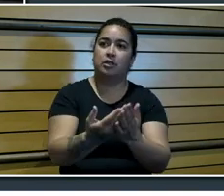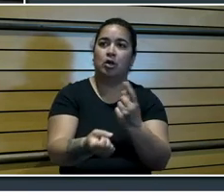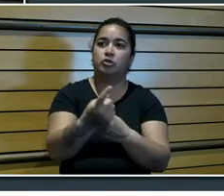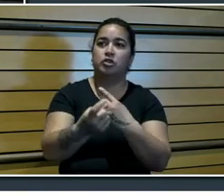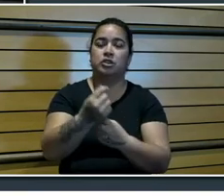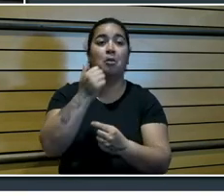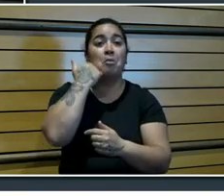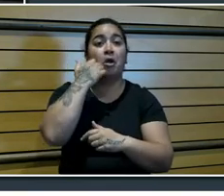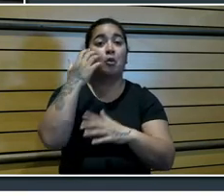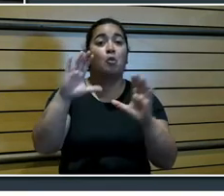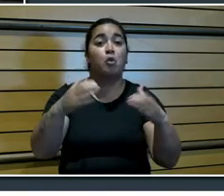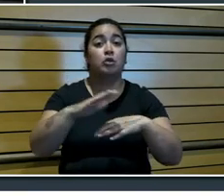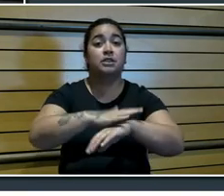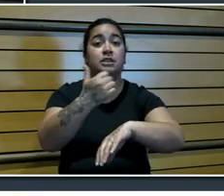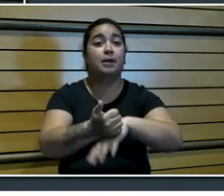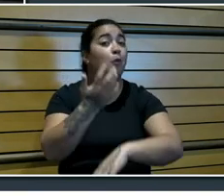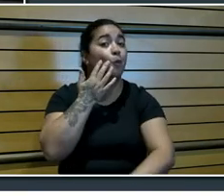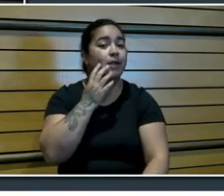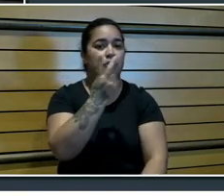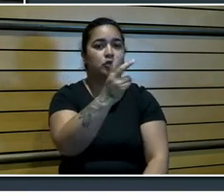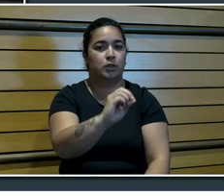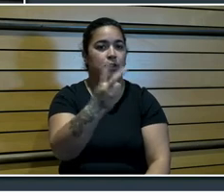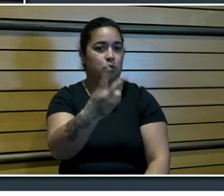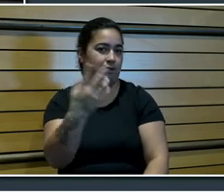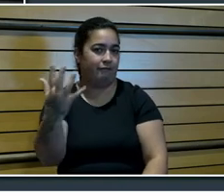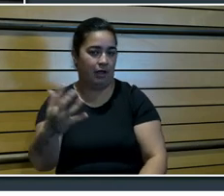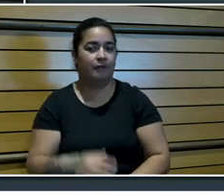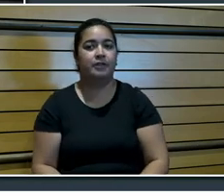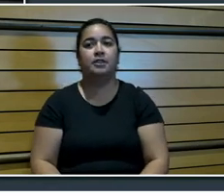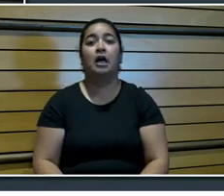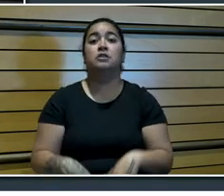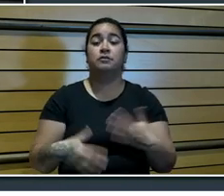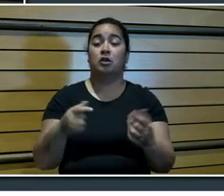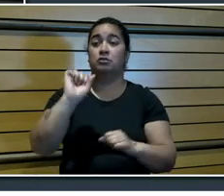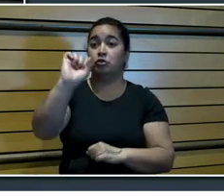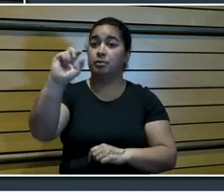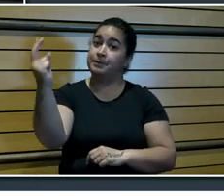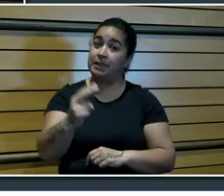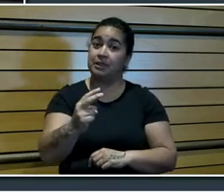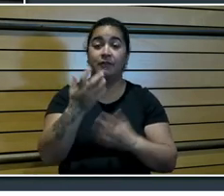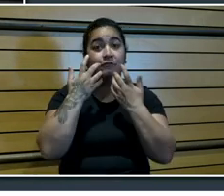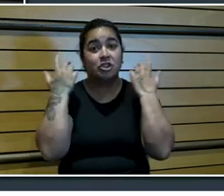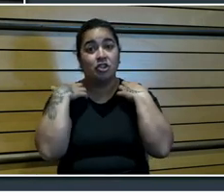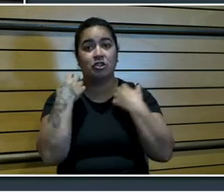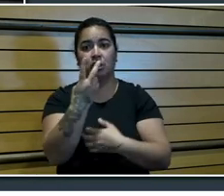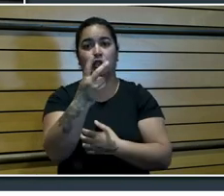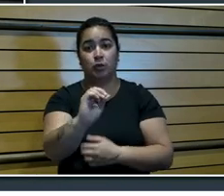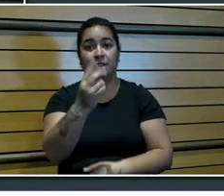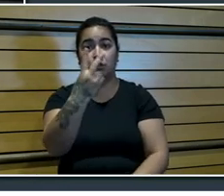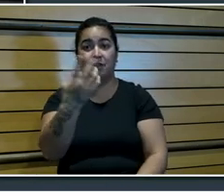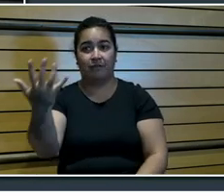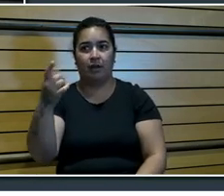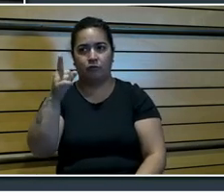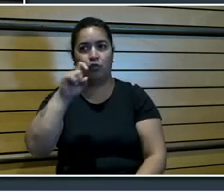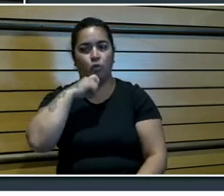by 2025. So as a fresh youth perspective, by 2025 you'll be in a position to